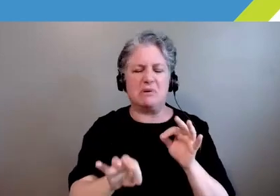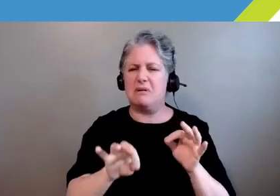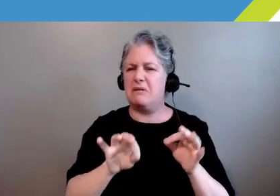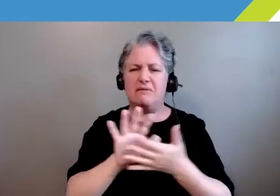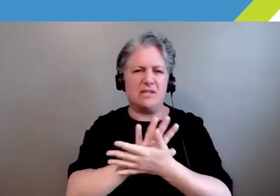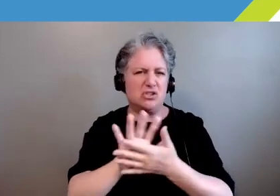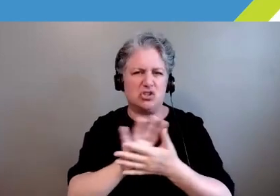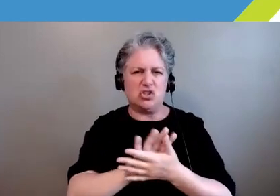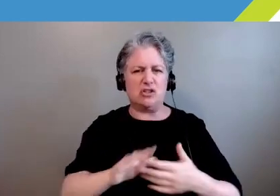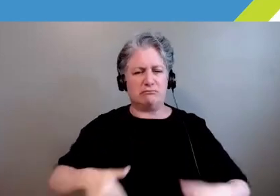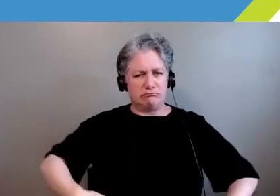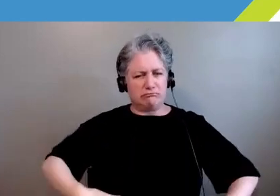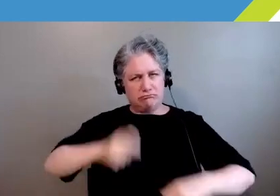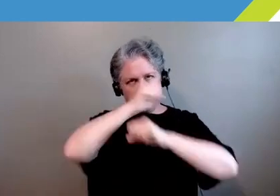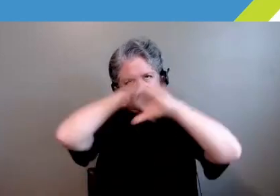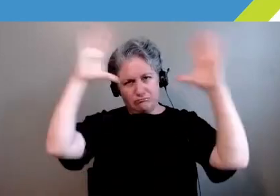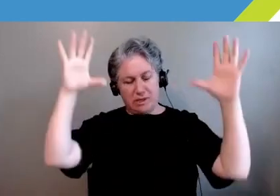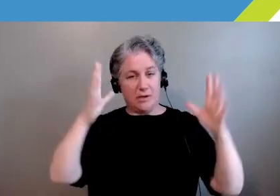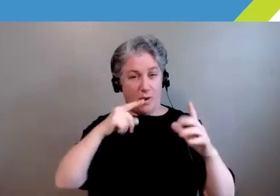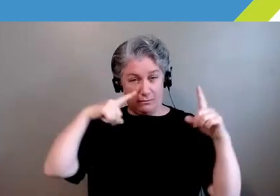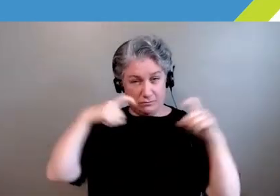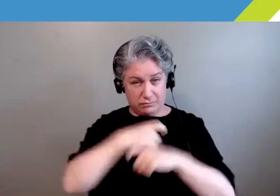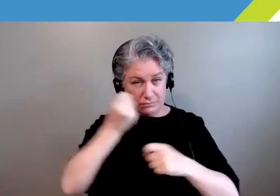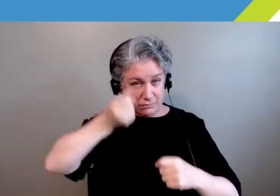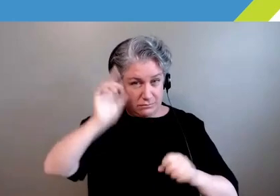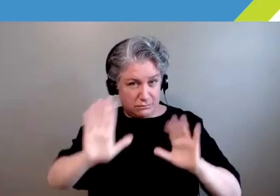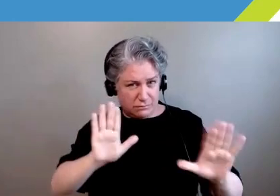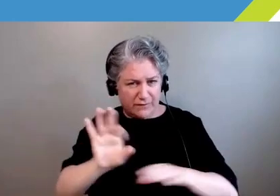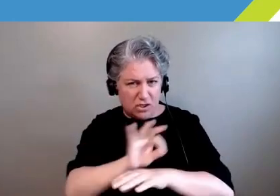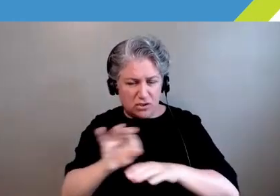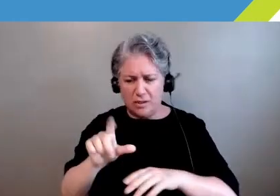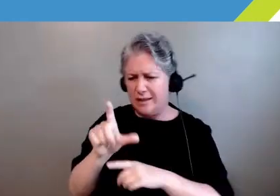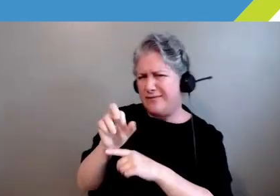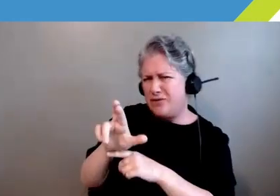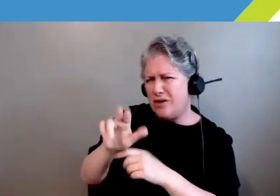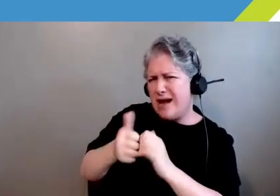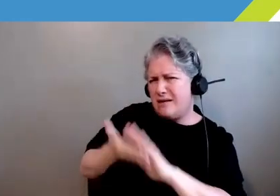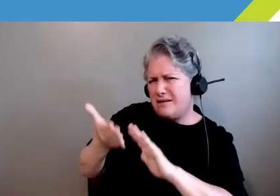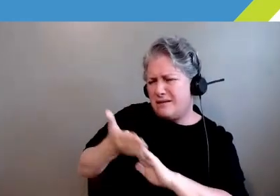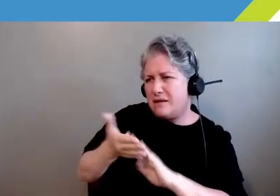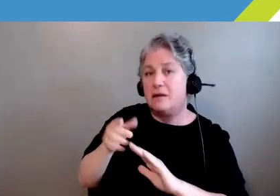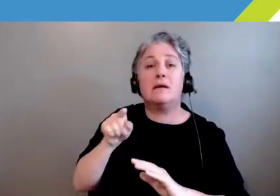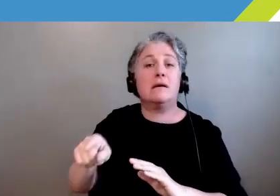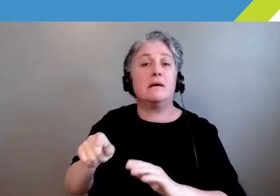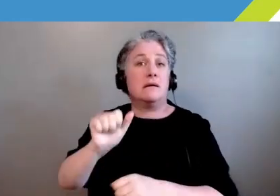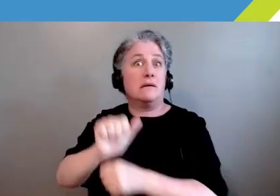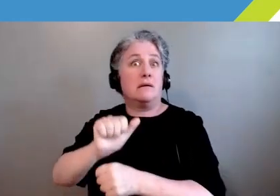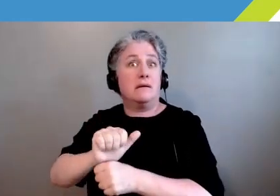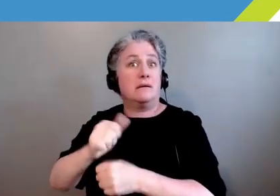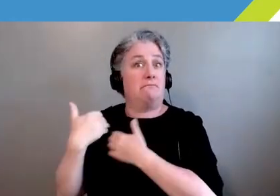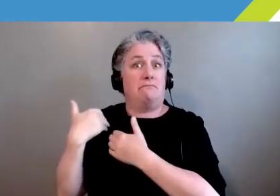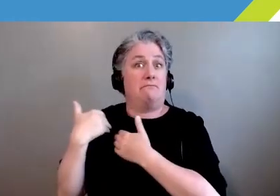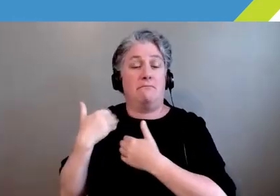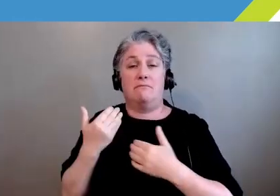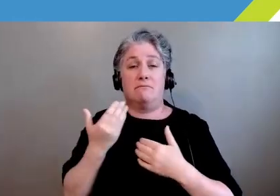filter device. But if you really want sophistication, you need to think about how the liver works. And what the liver does is it sits